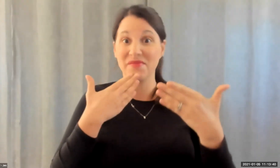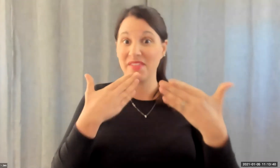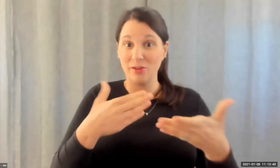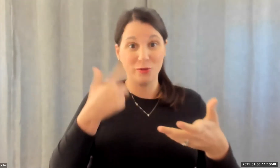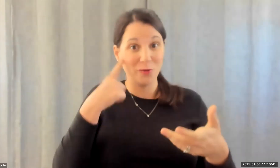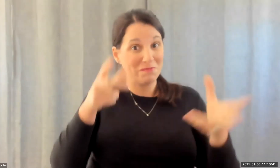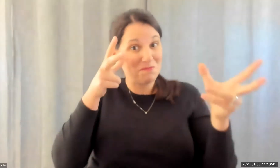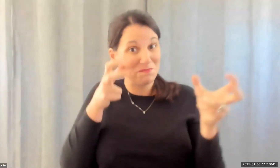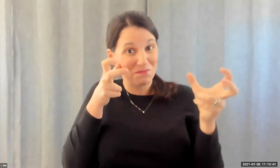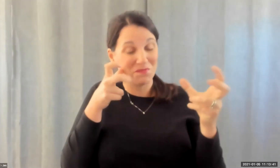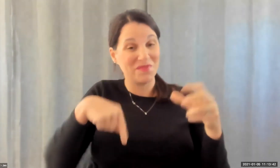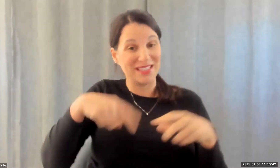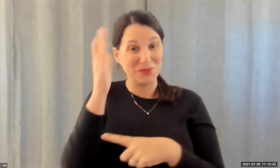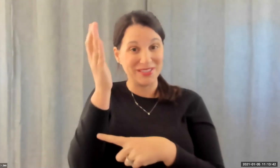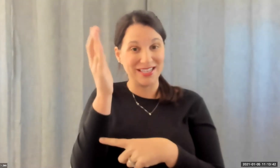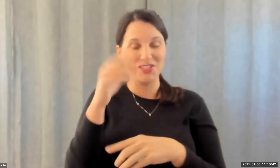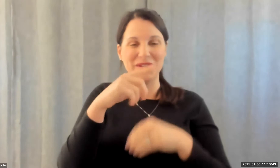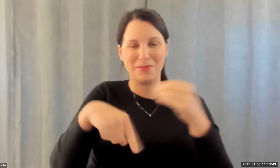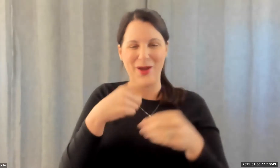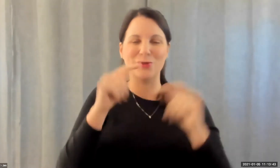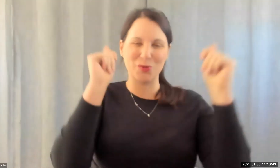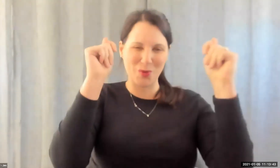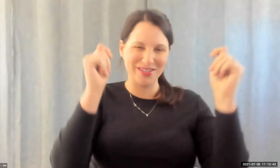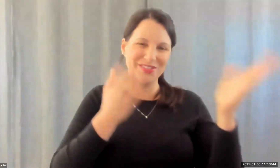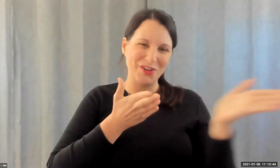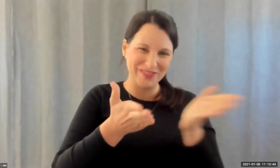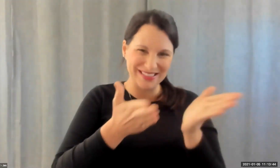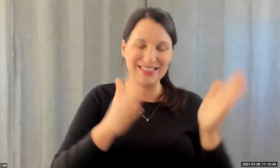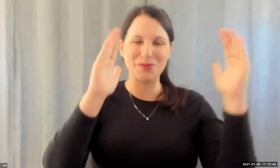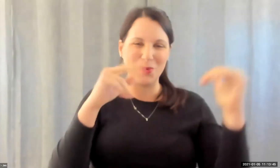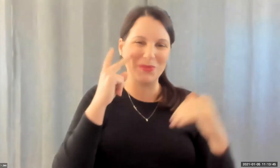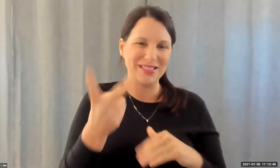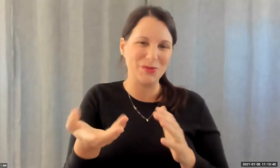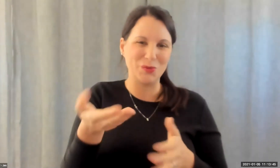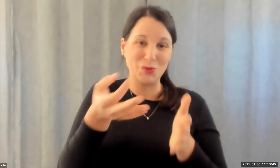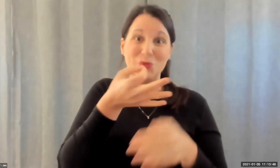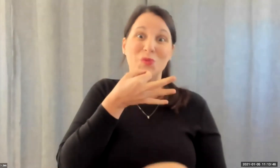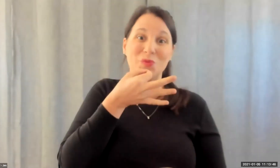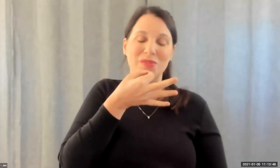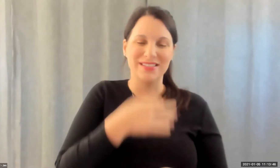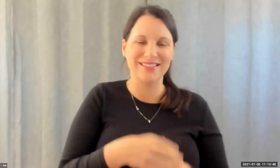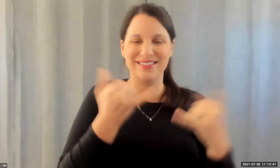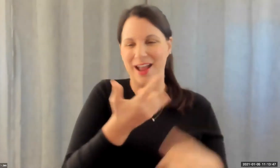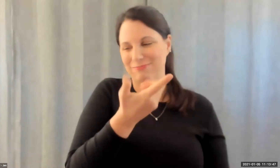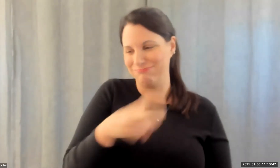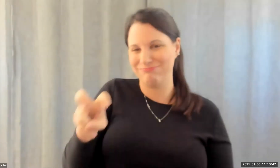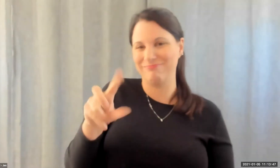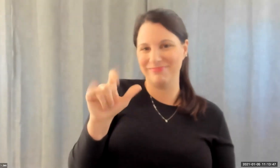listening to our little presentation about the tutorial services. We hope to see you soon. And then I'll hand it over to Linda.